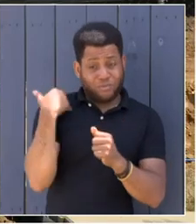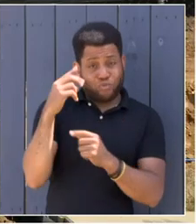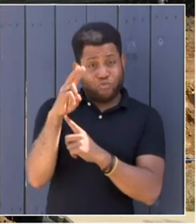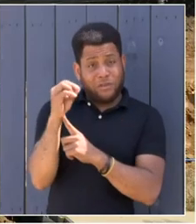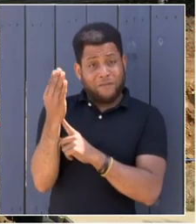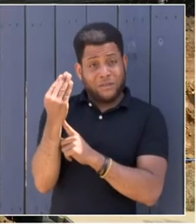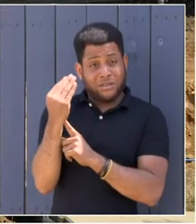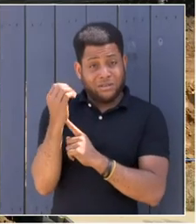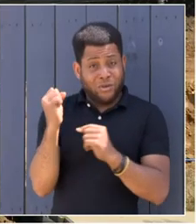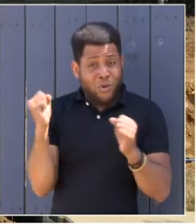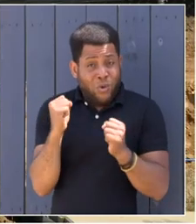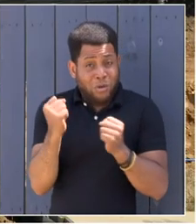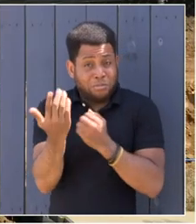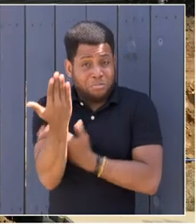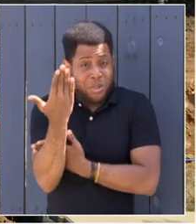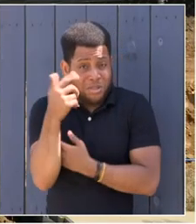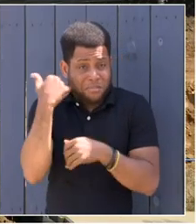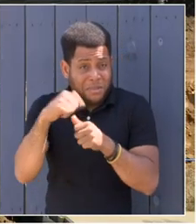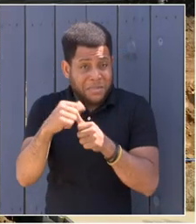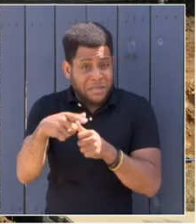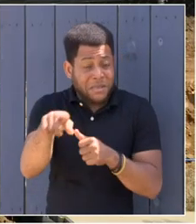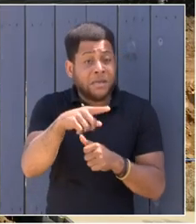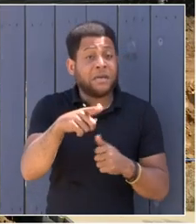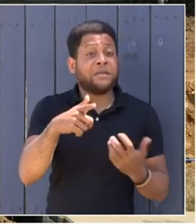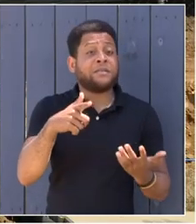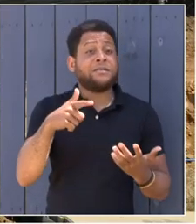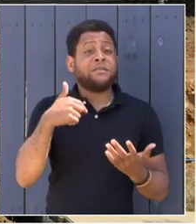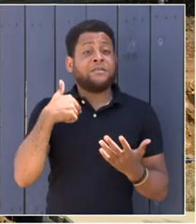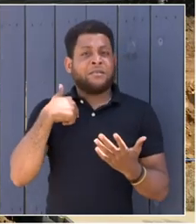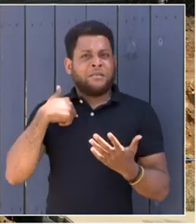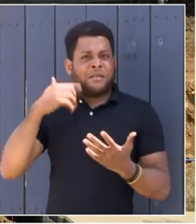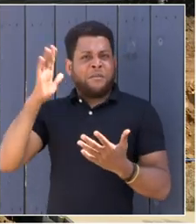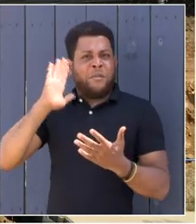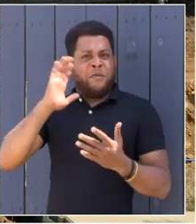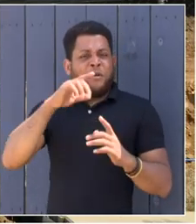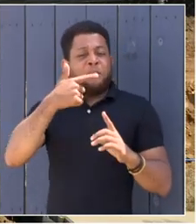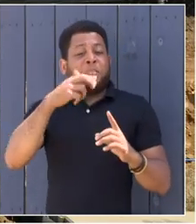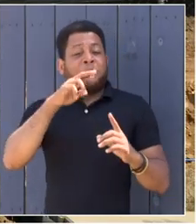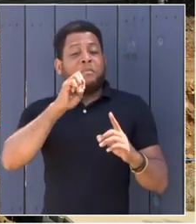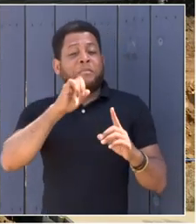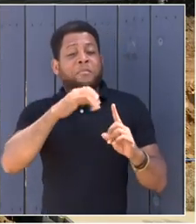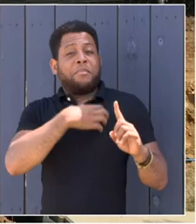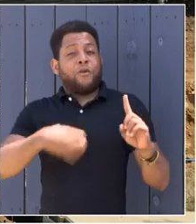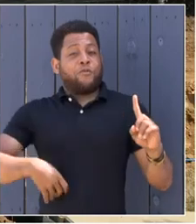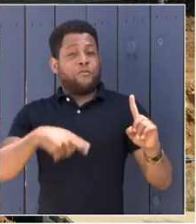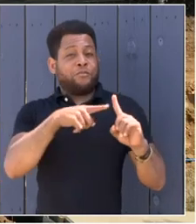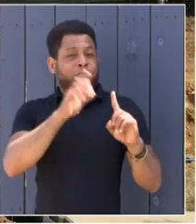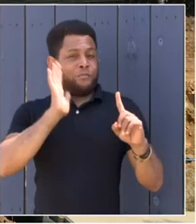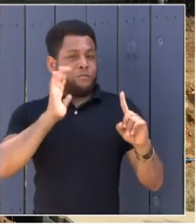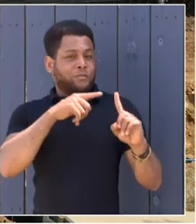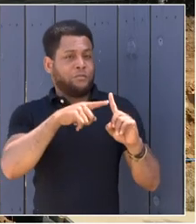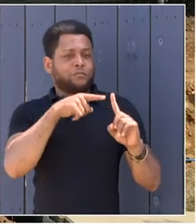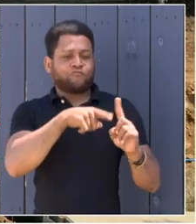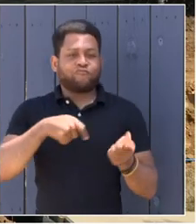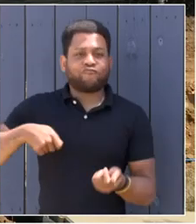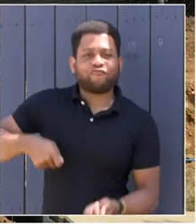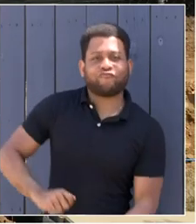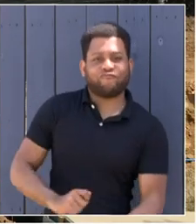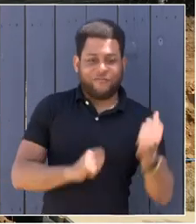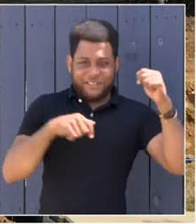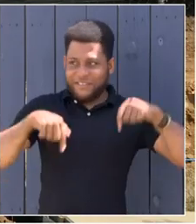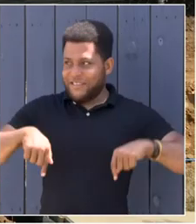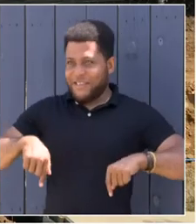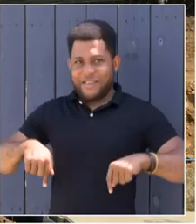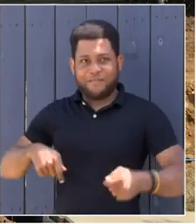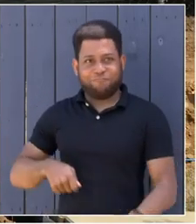Smith, Gary Rappaport, and a host of city and community leaders broke ground at Skyland for the first time. Today, on a not-so-chilly day,